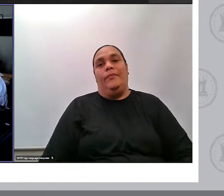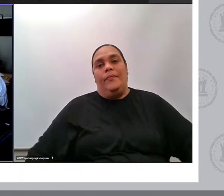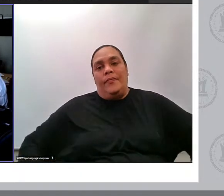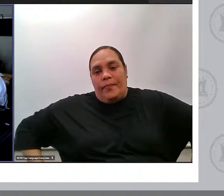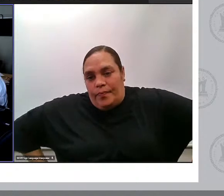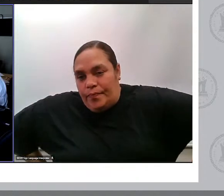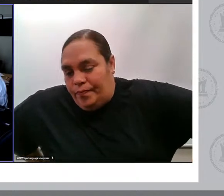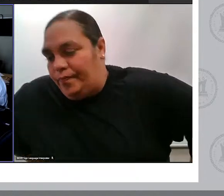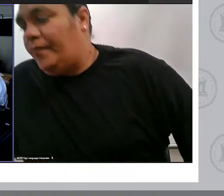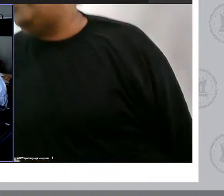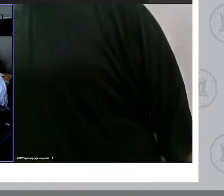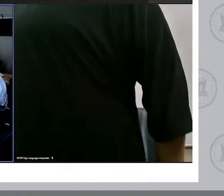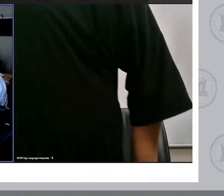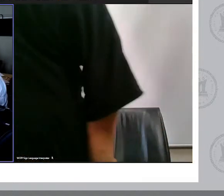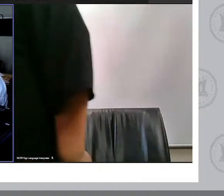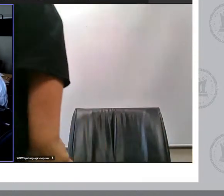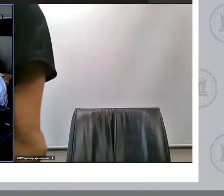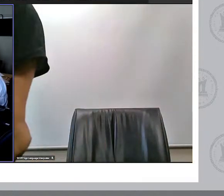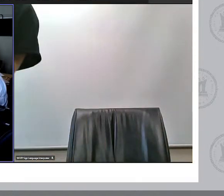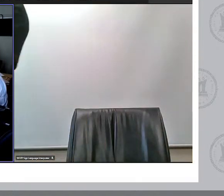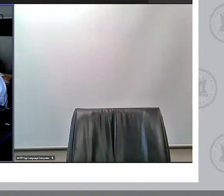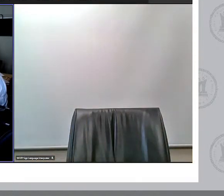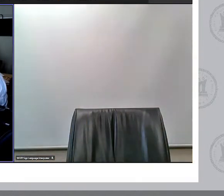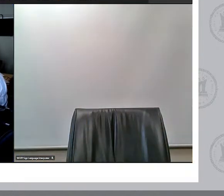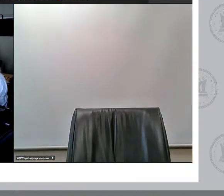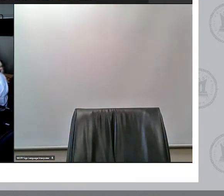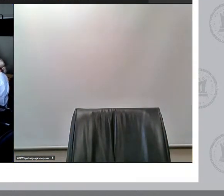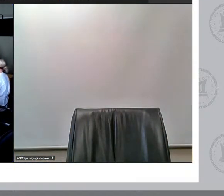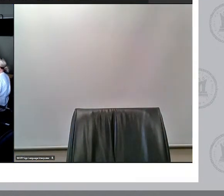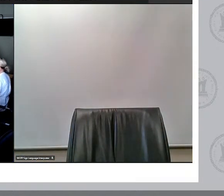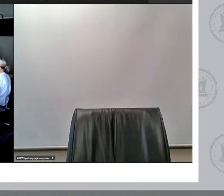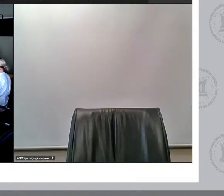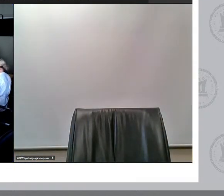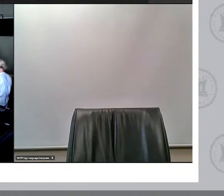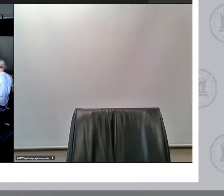Thank you very much, Member. I recognize Member van Westhuizen.